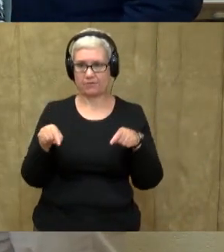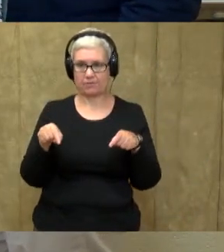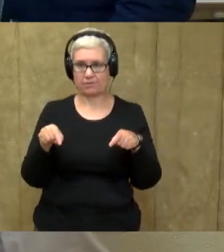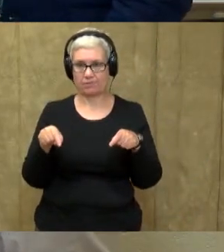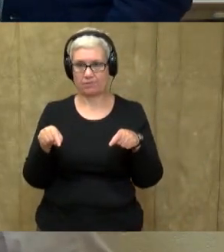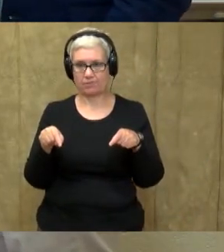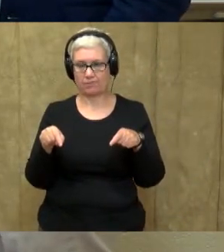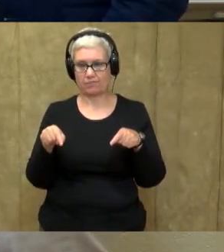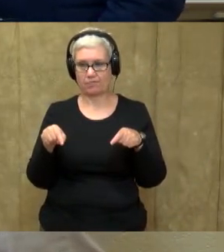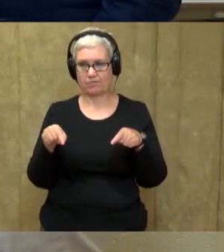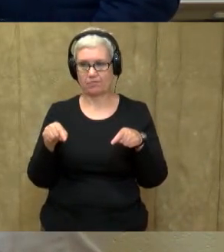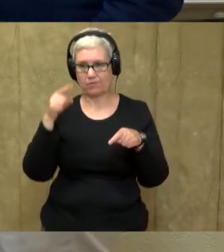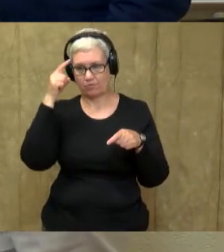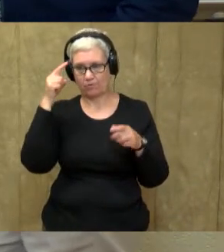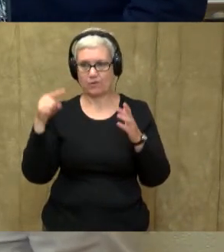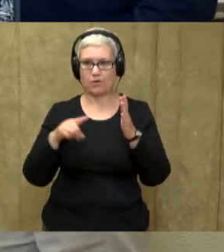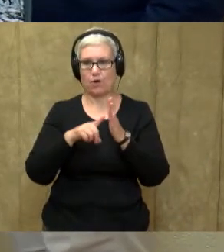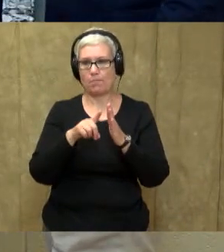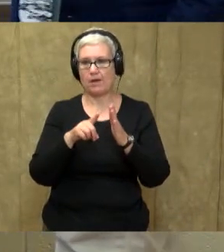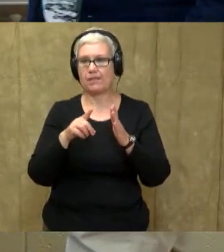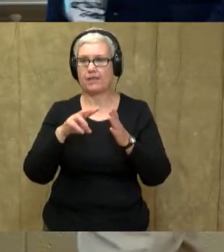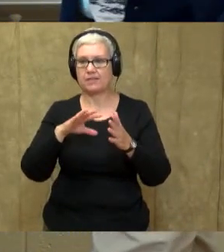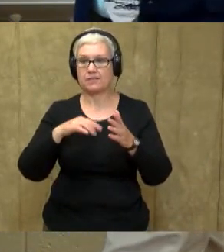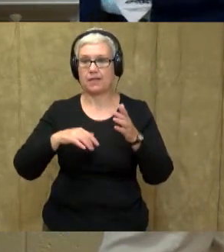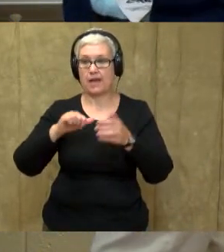order to determine these areas,